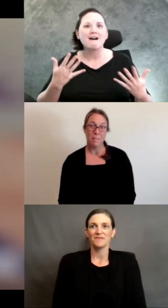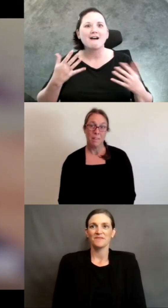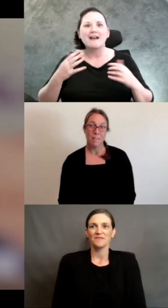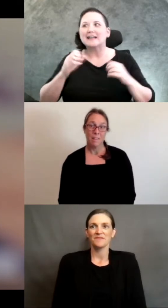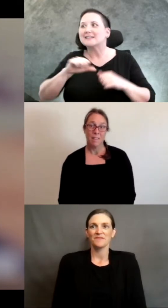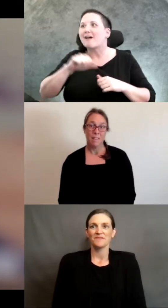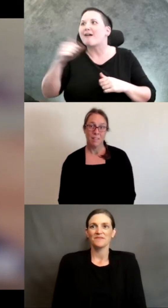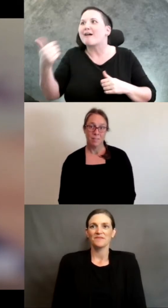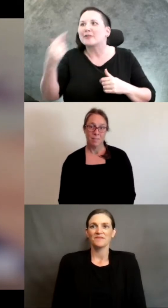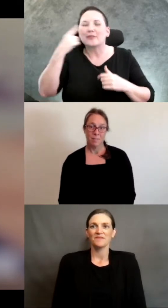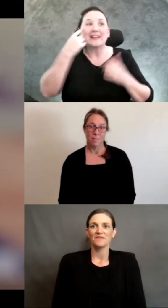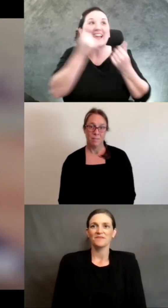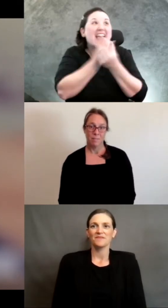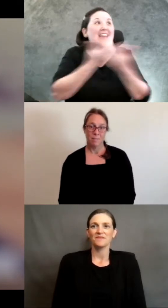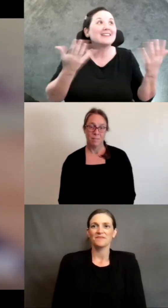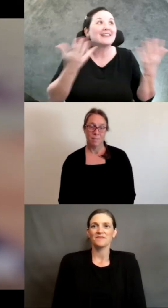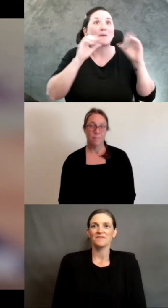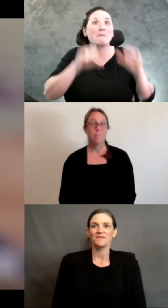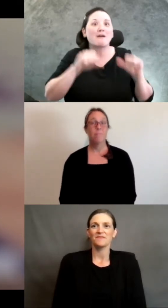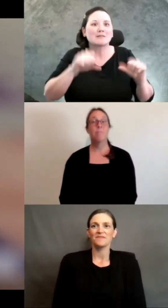possible. Sure does.